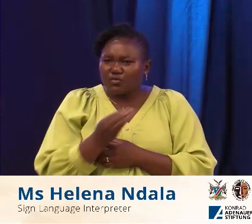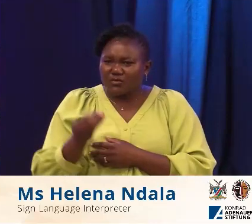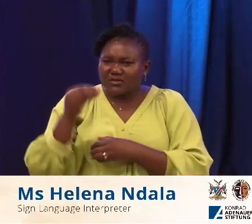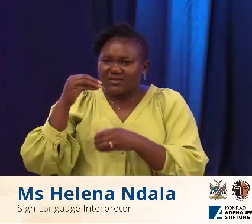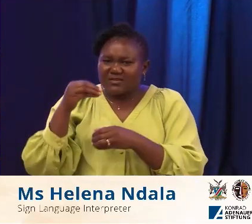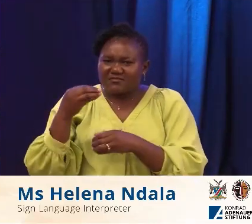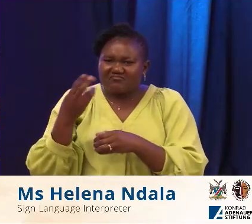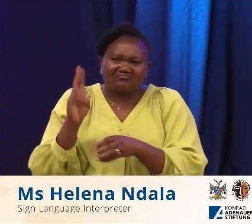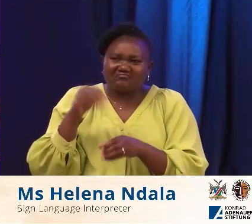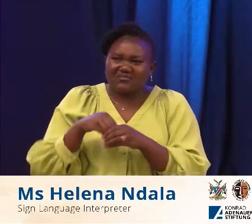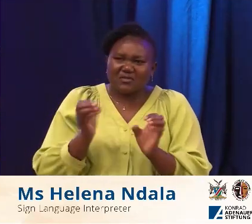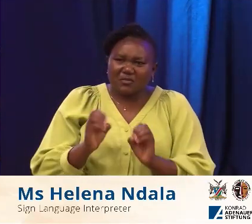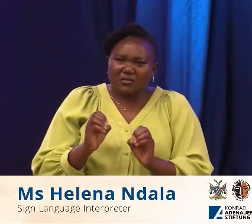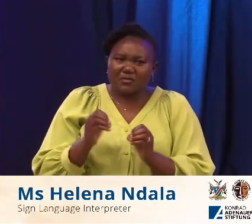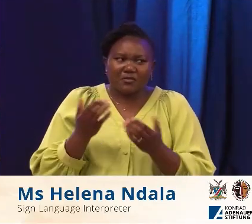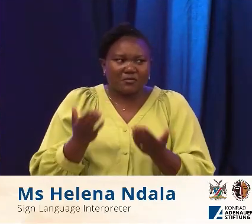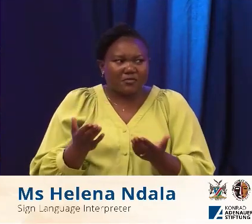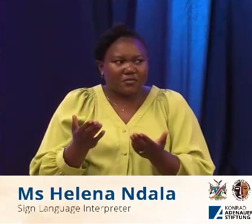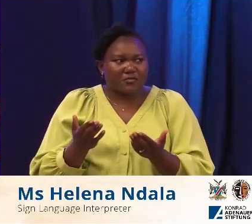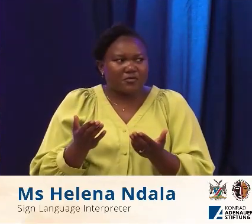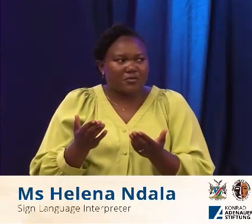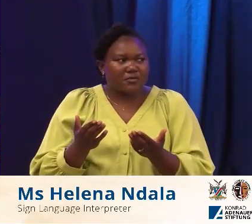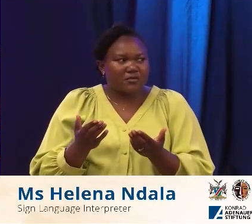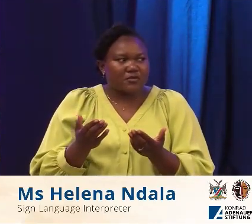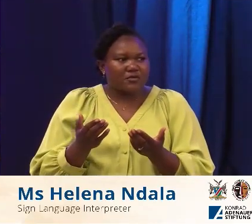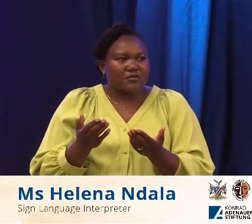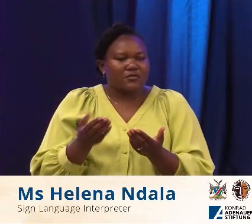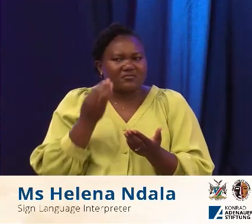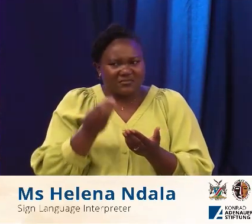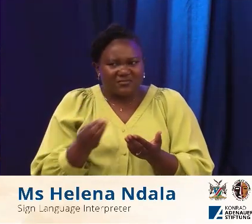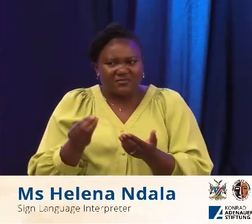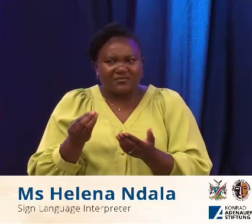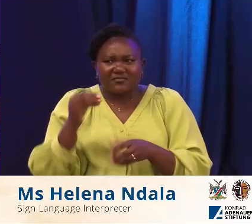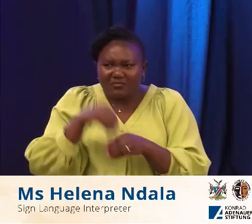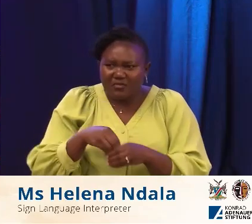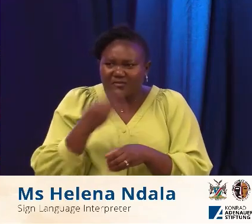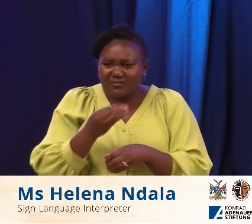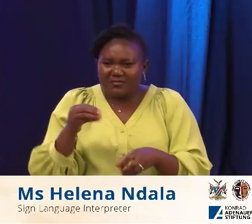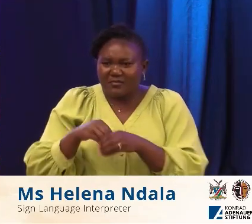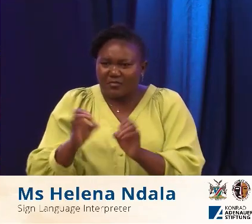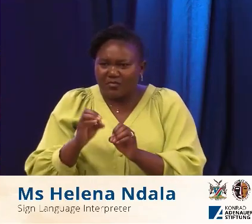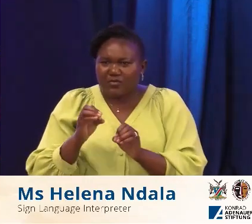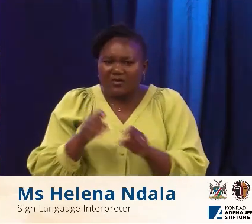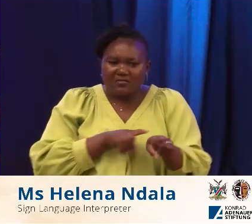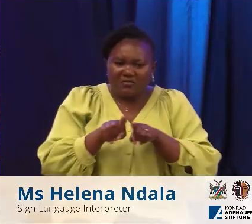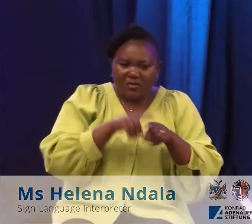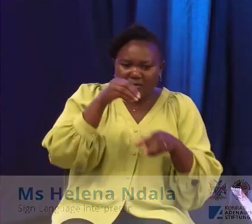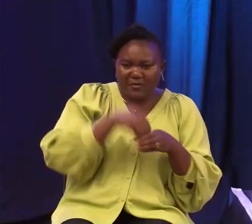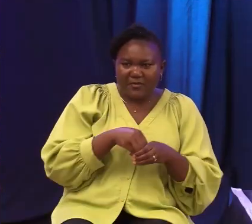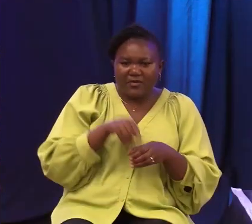absence, and the ones who are here, and also the ones who aren't here, who participated in our competition. Without